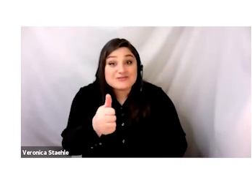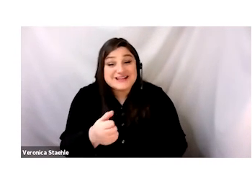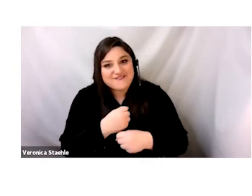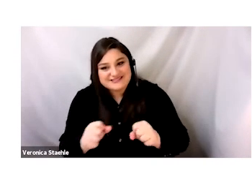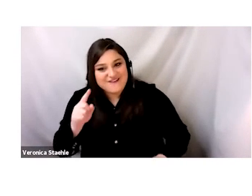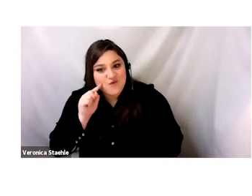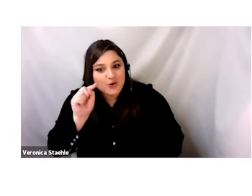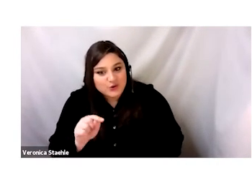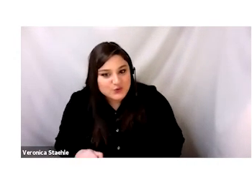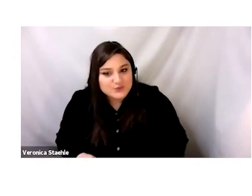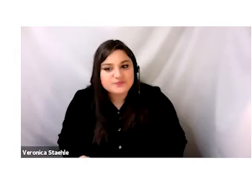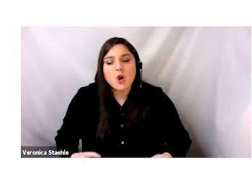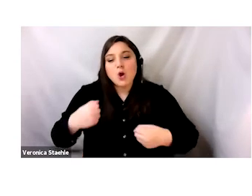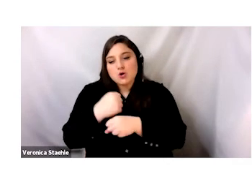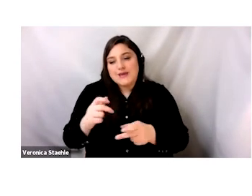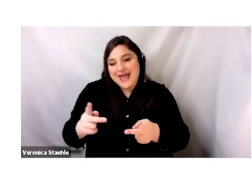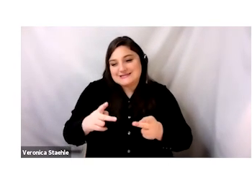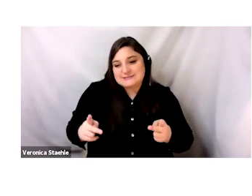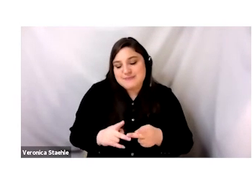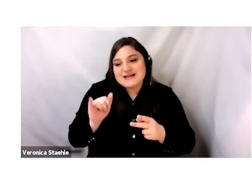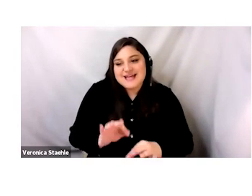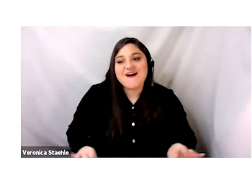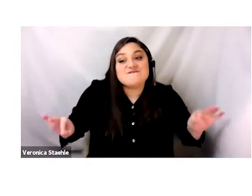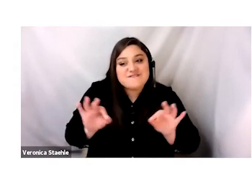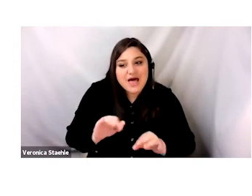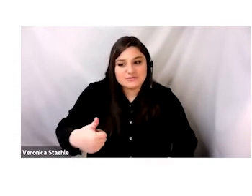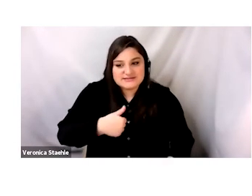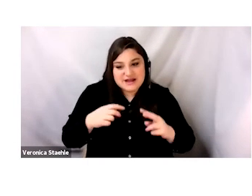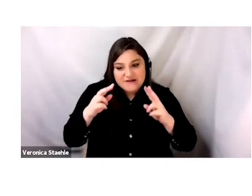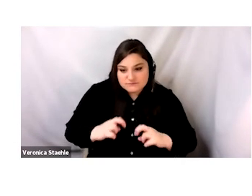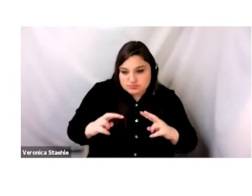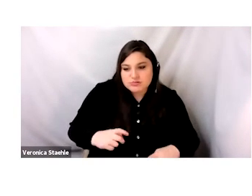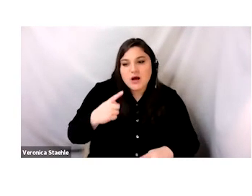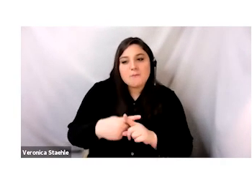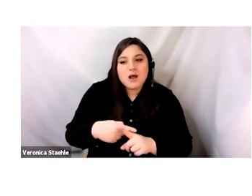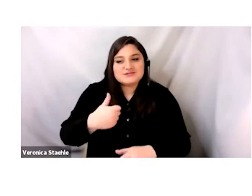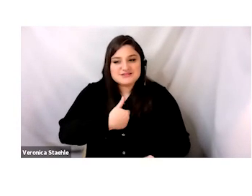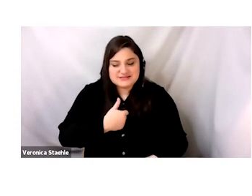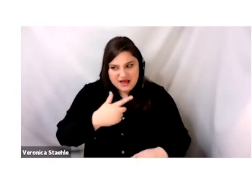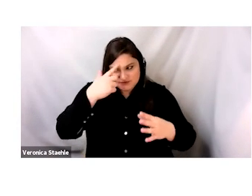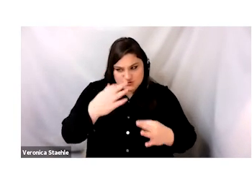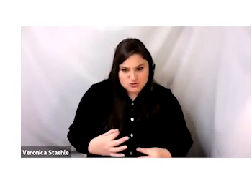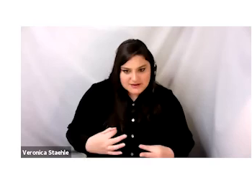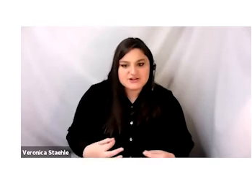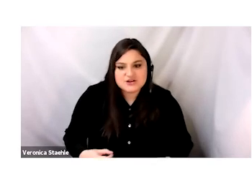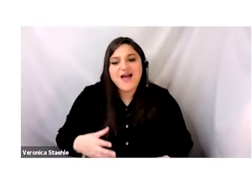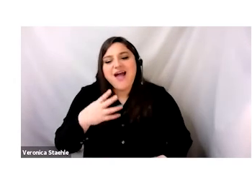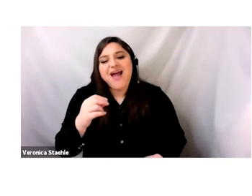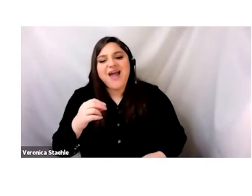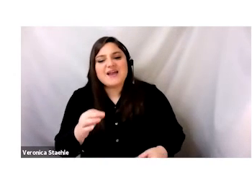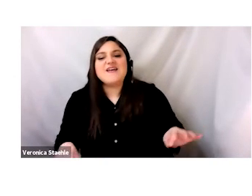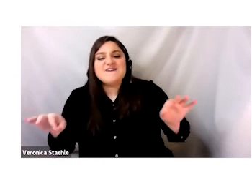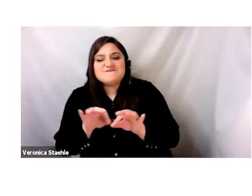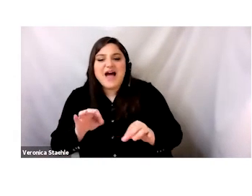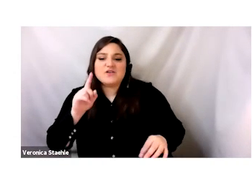and value self inquiry and self determination, and value the act of building trust and removing agendas. A lot of the colleagues